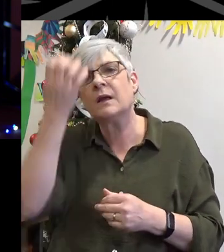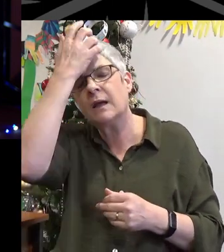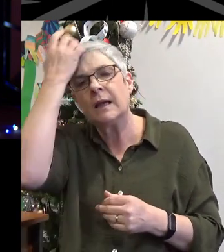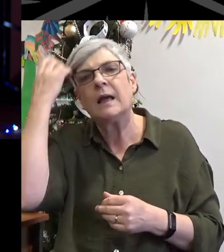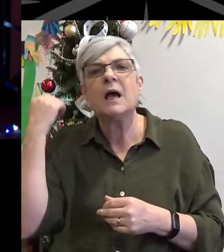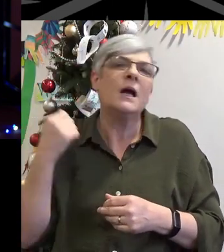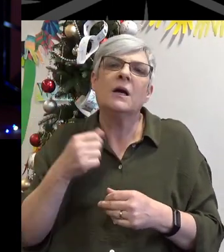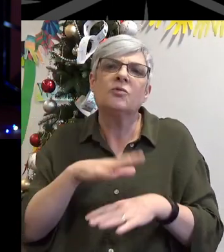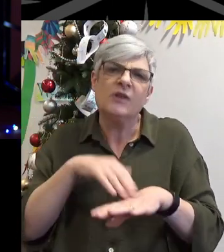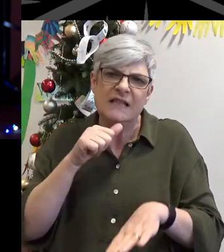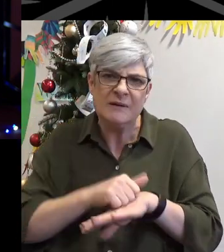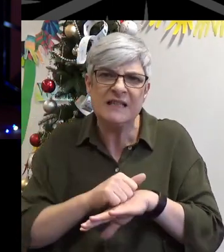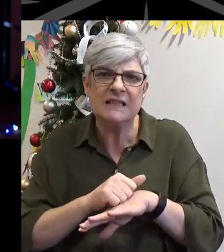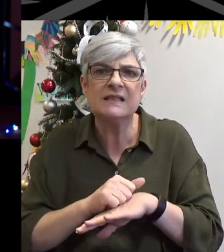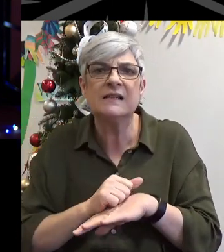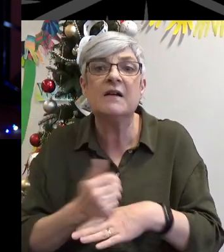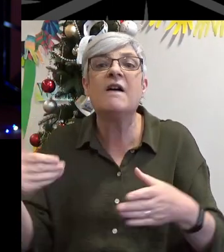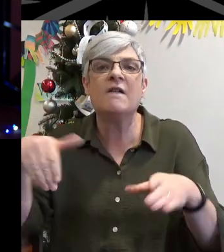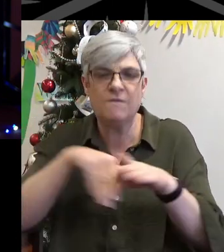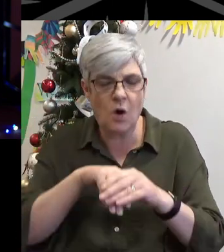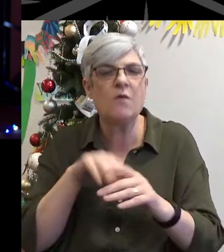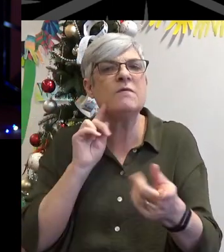Christmas involves responses.